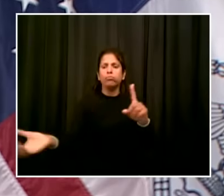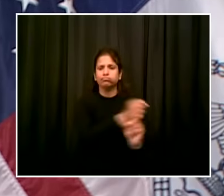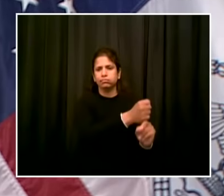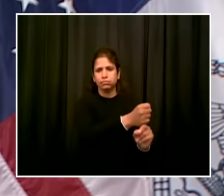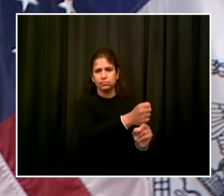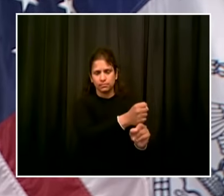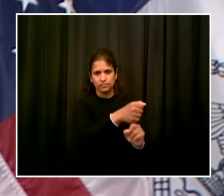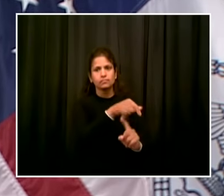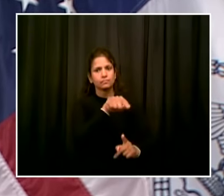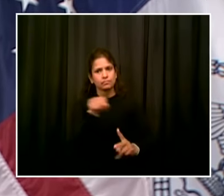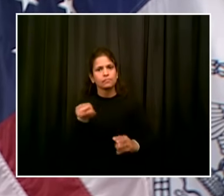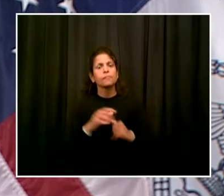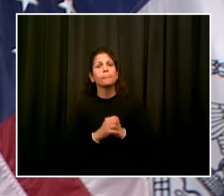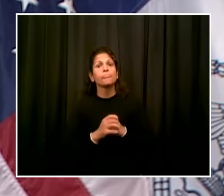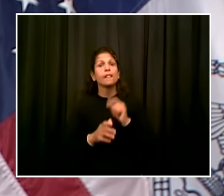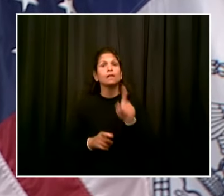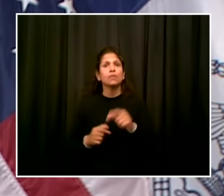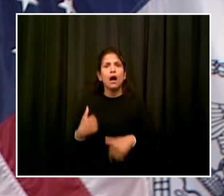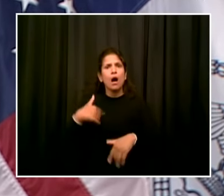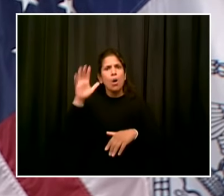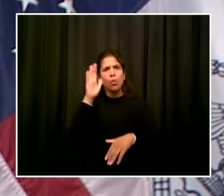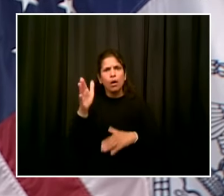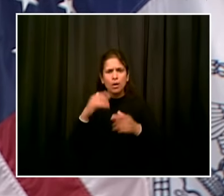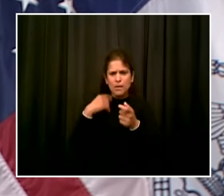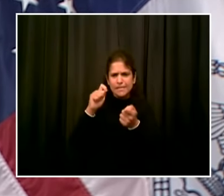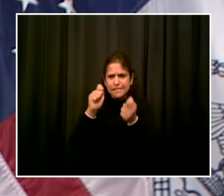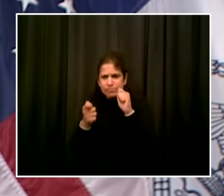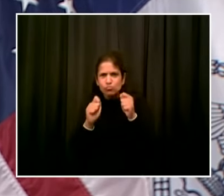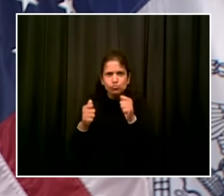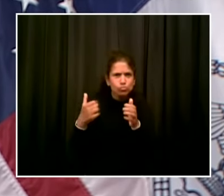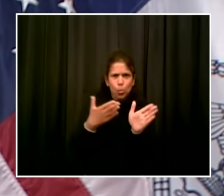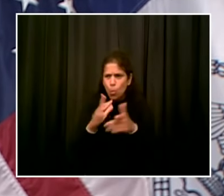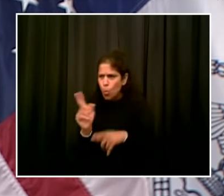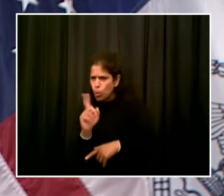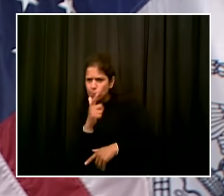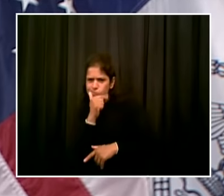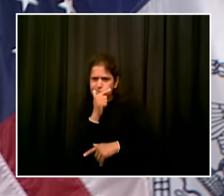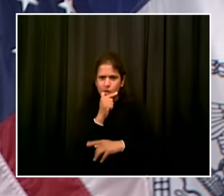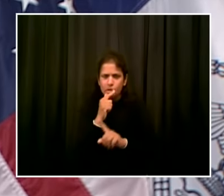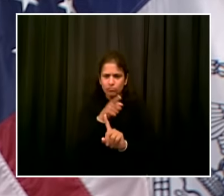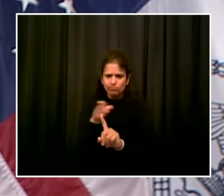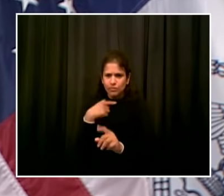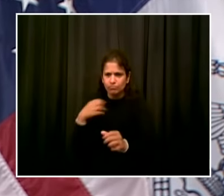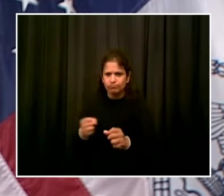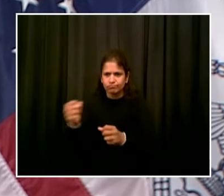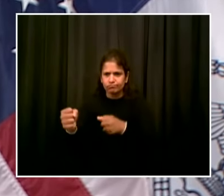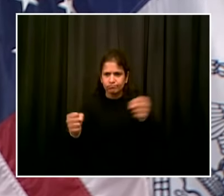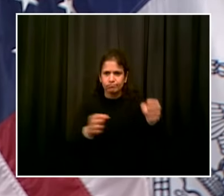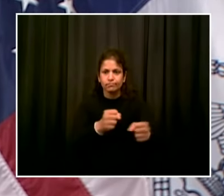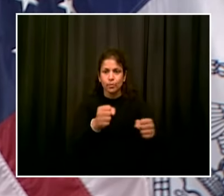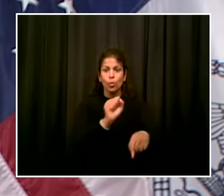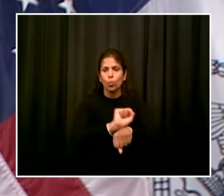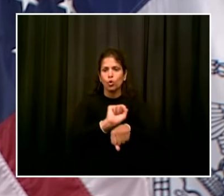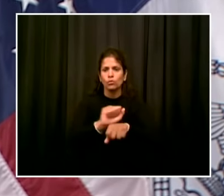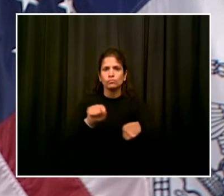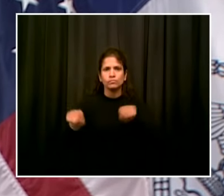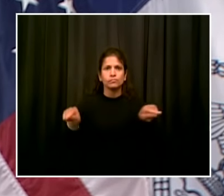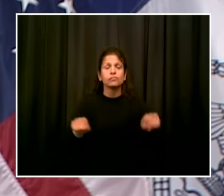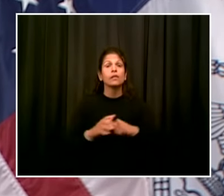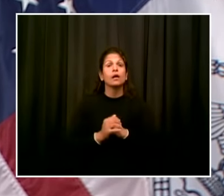we'll keep making adjustments as we go along, and that technological support that we're going to get next year, that new